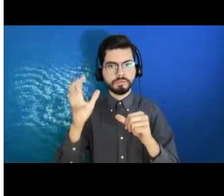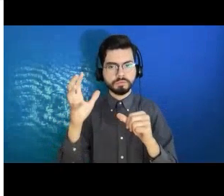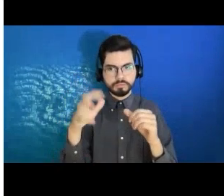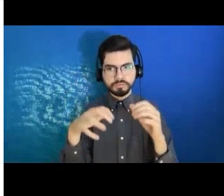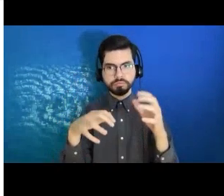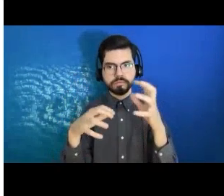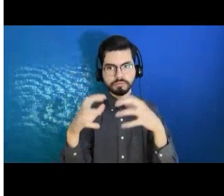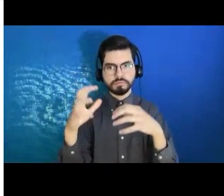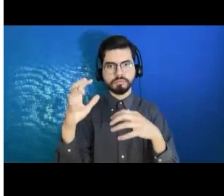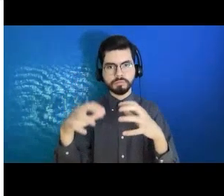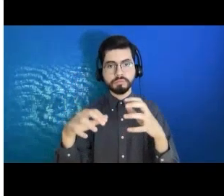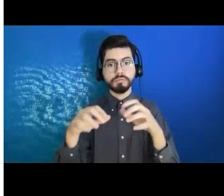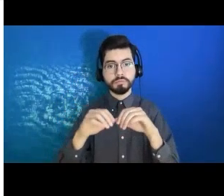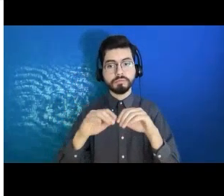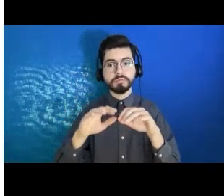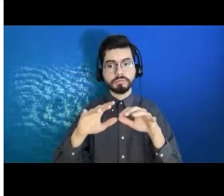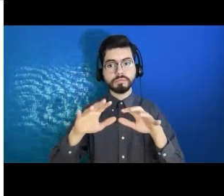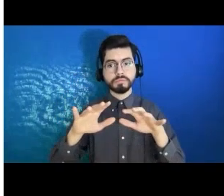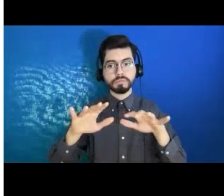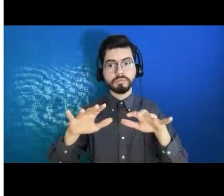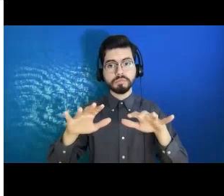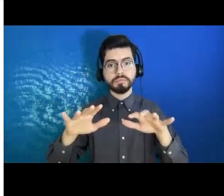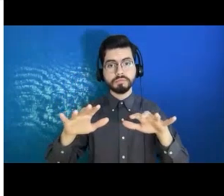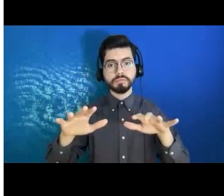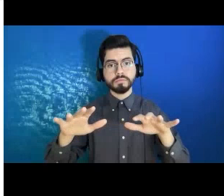2009, it's spread a little bit more.